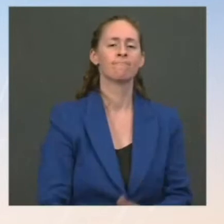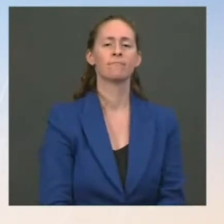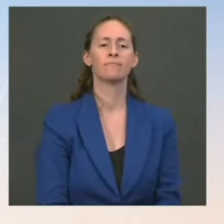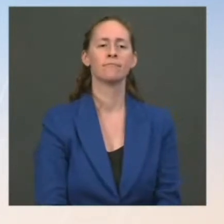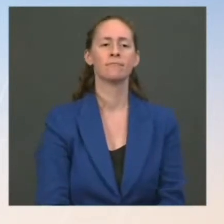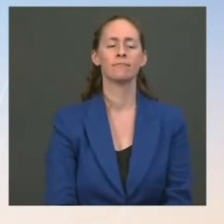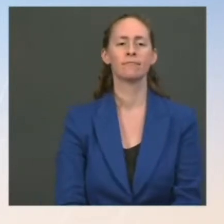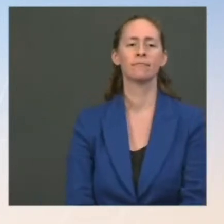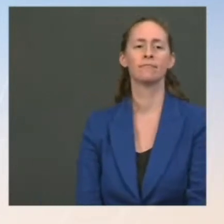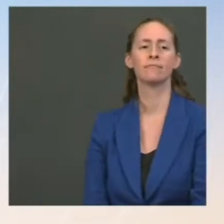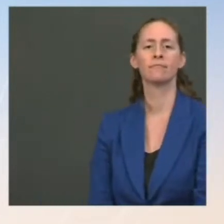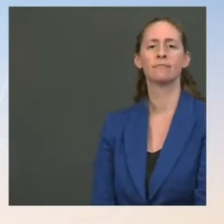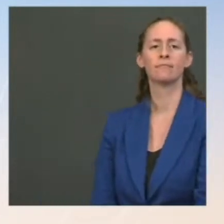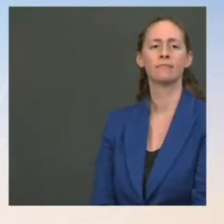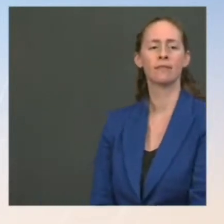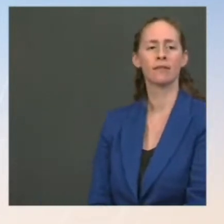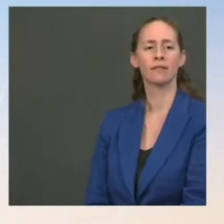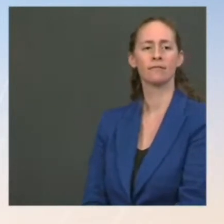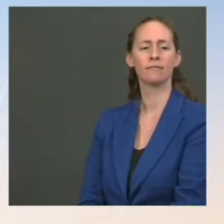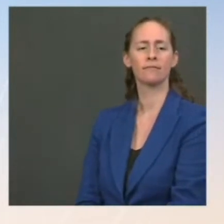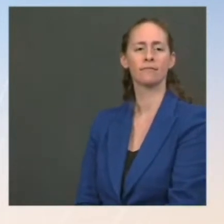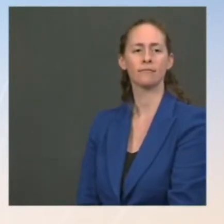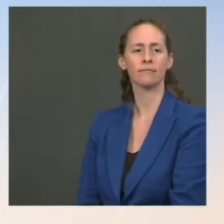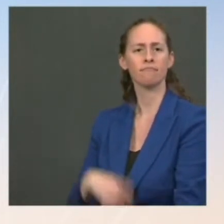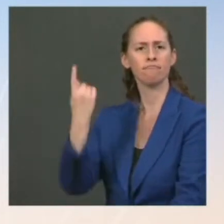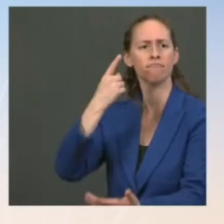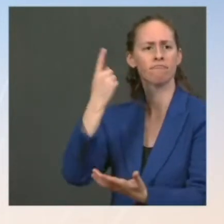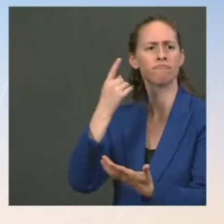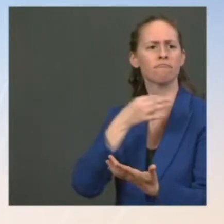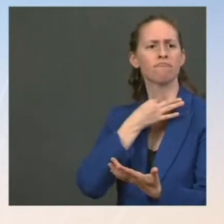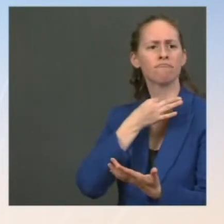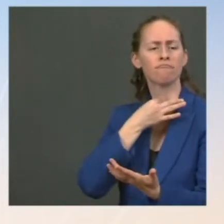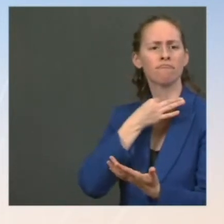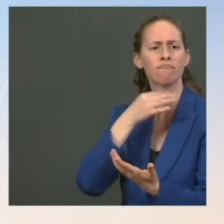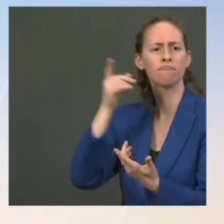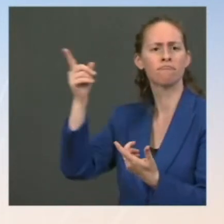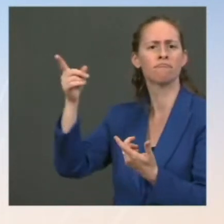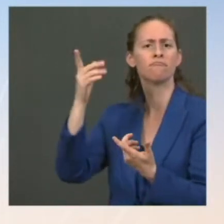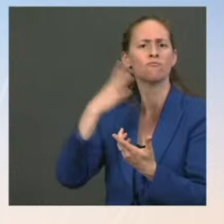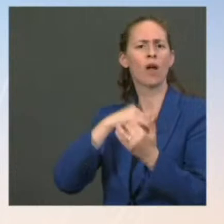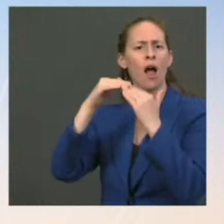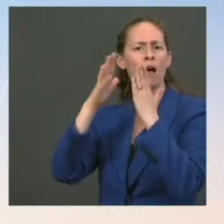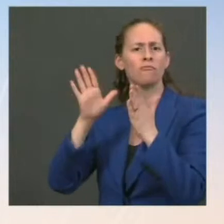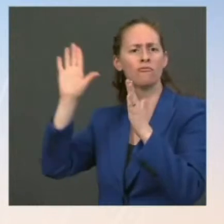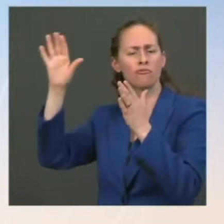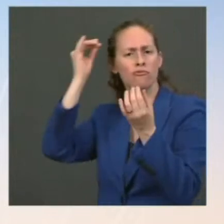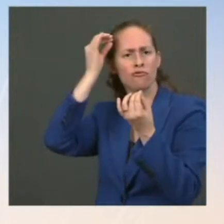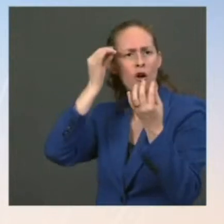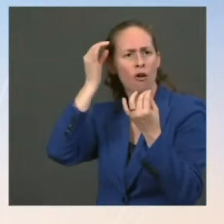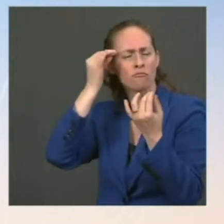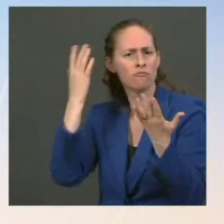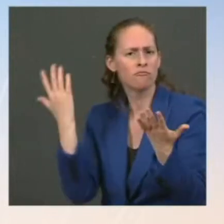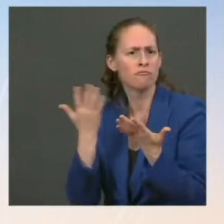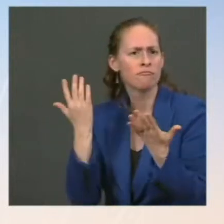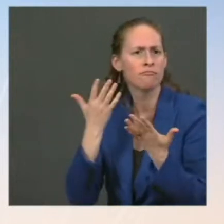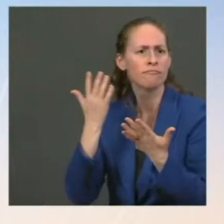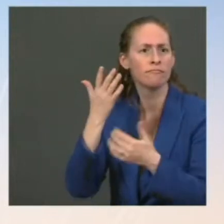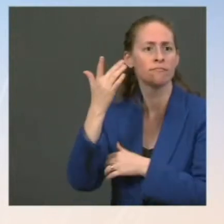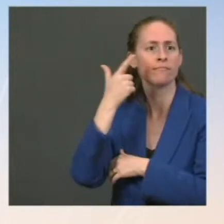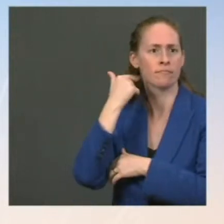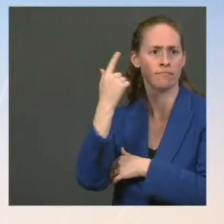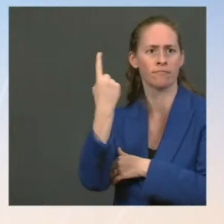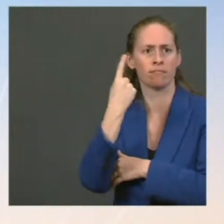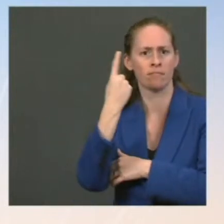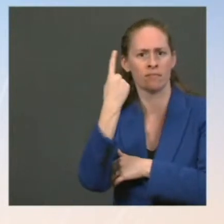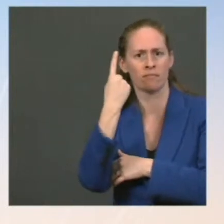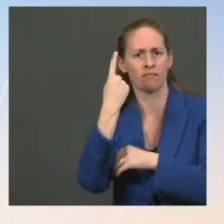any reaction from news today that John Hinckley, who of course attempted to assassinate President Reagan 4 decades ago, will be